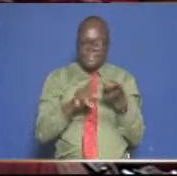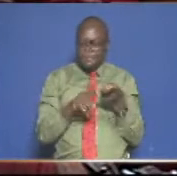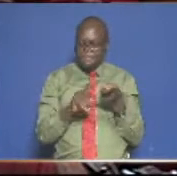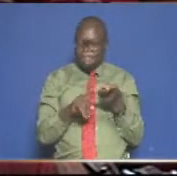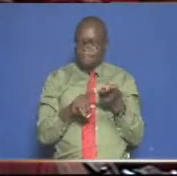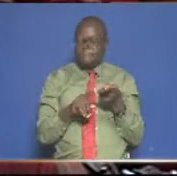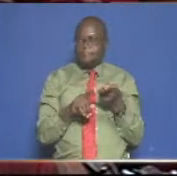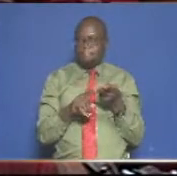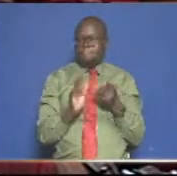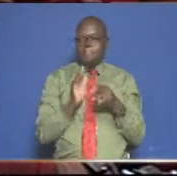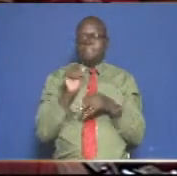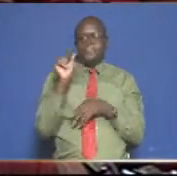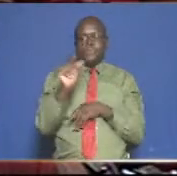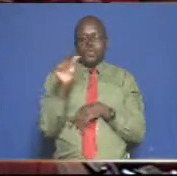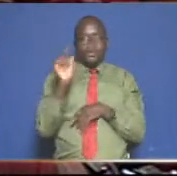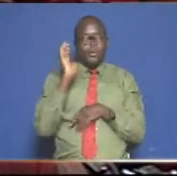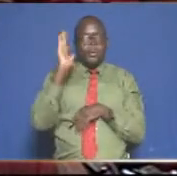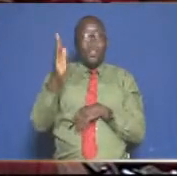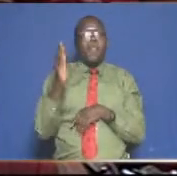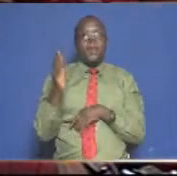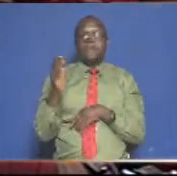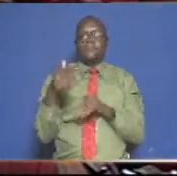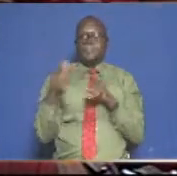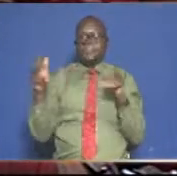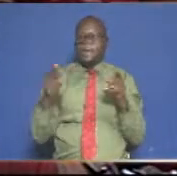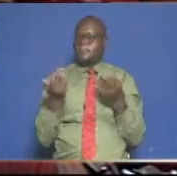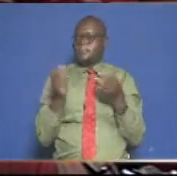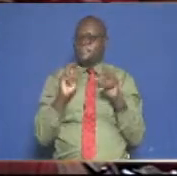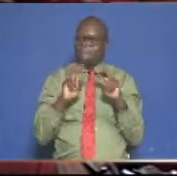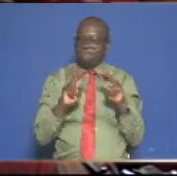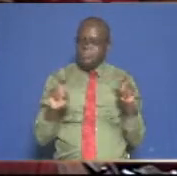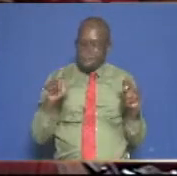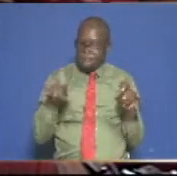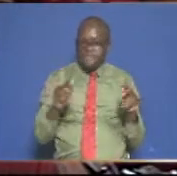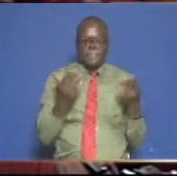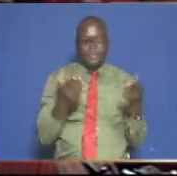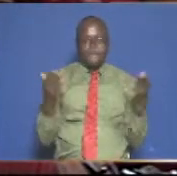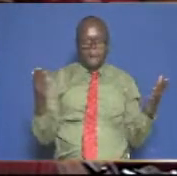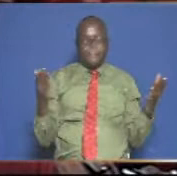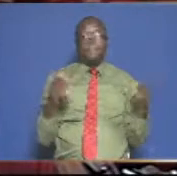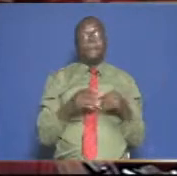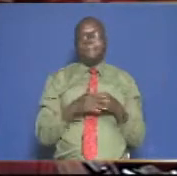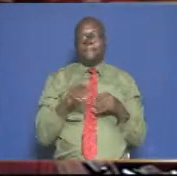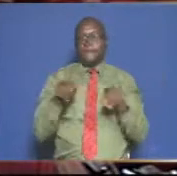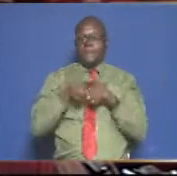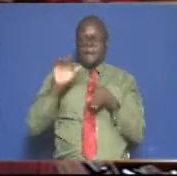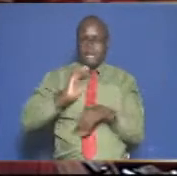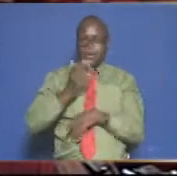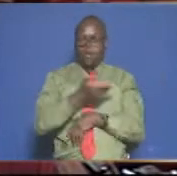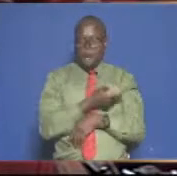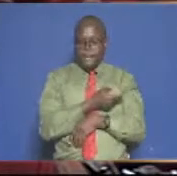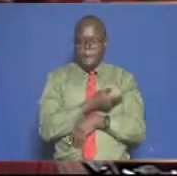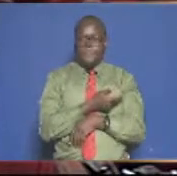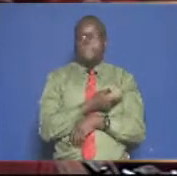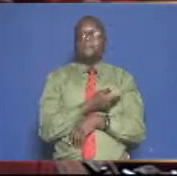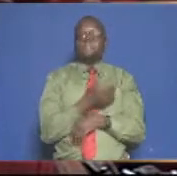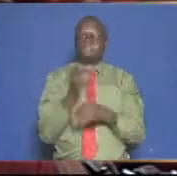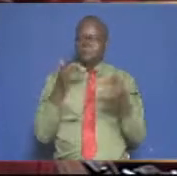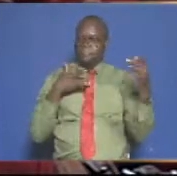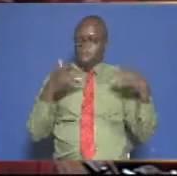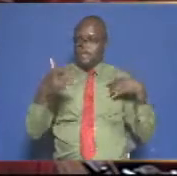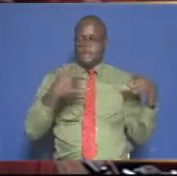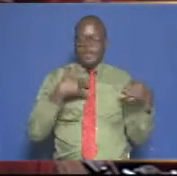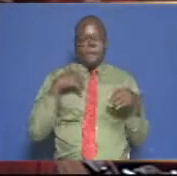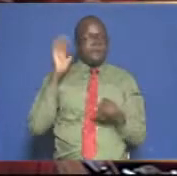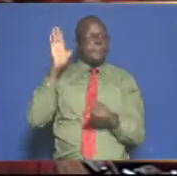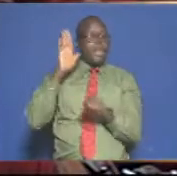hopefully immediately we'll be able to start an inquiry into this thing. And as a committee, you have also been concerned, so much